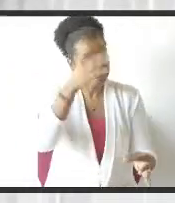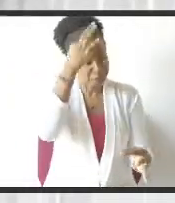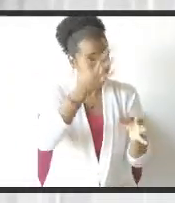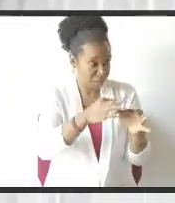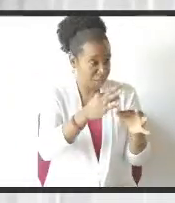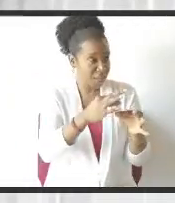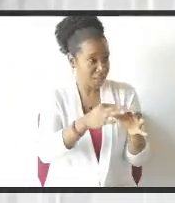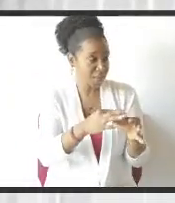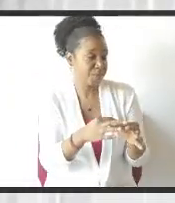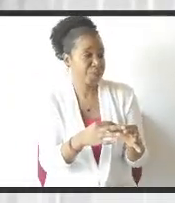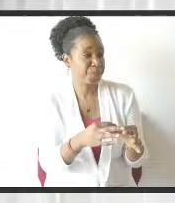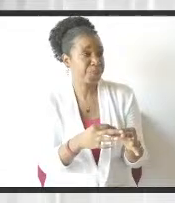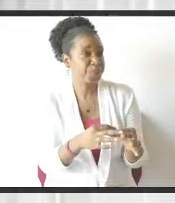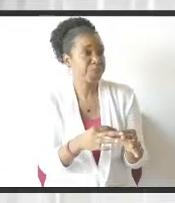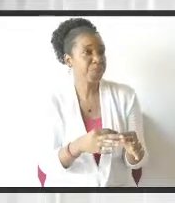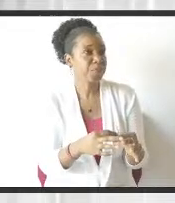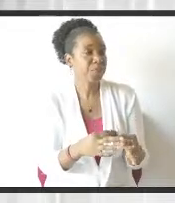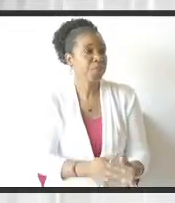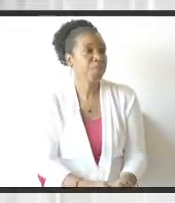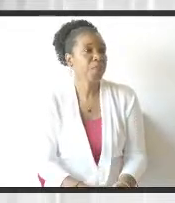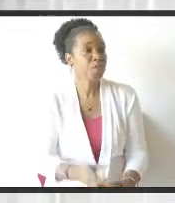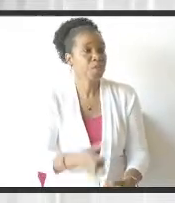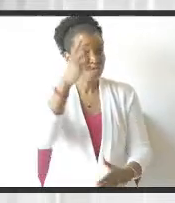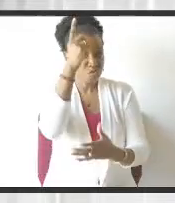away. As Chuck Swindoll